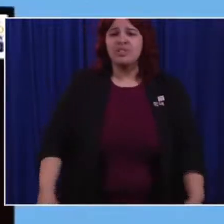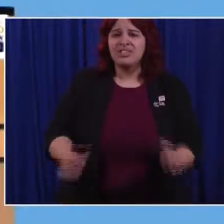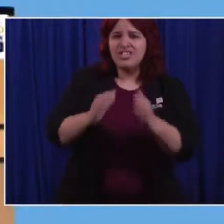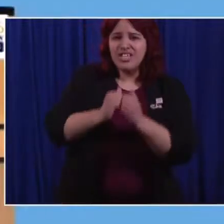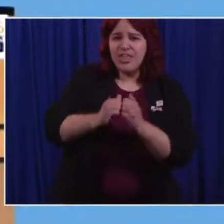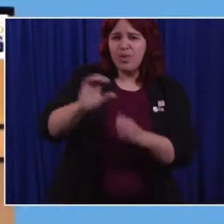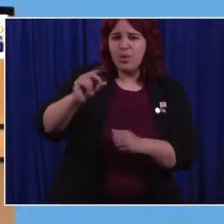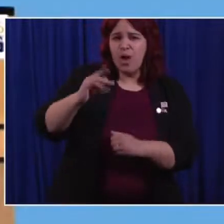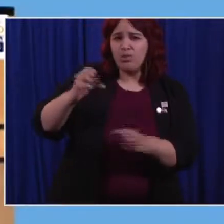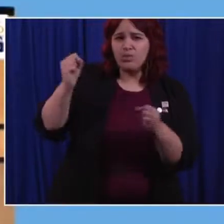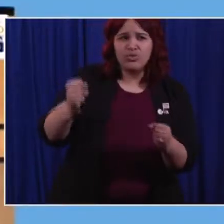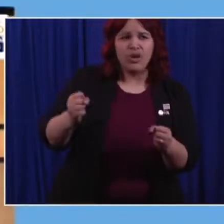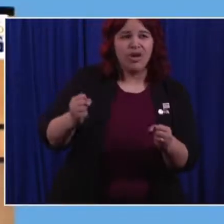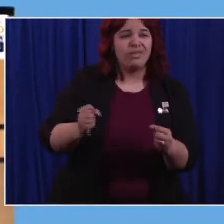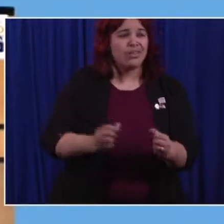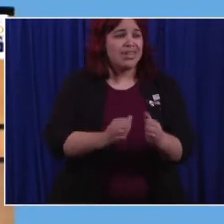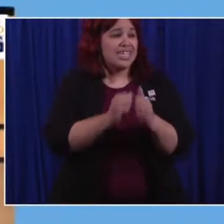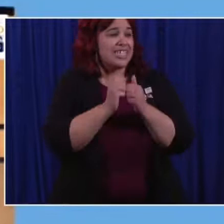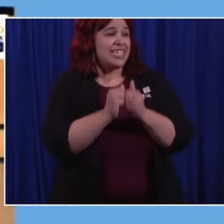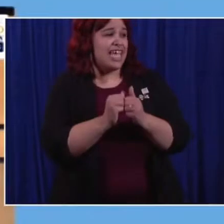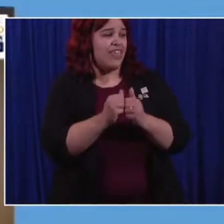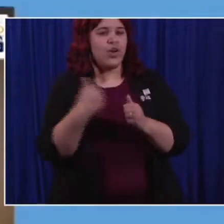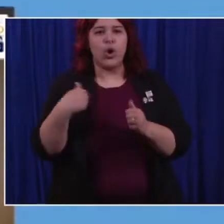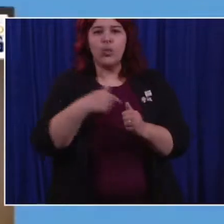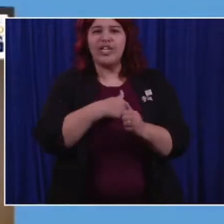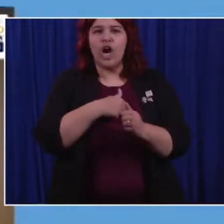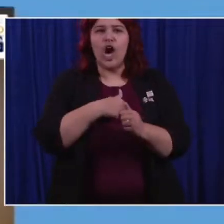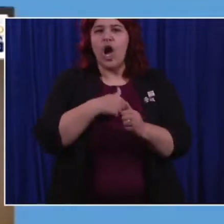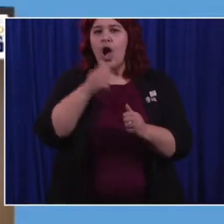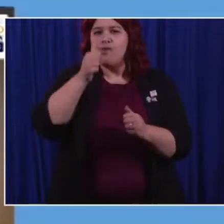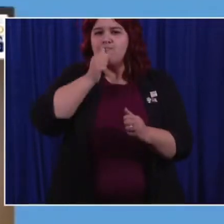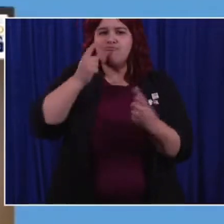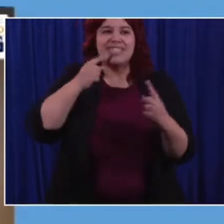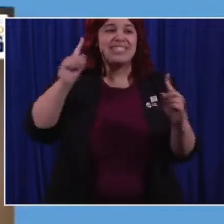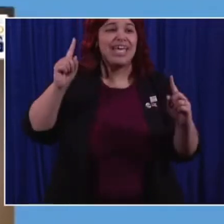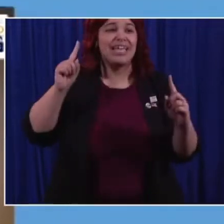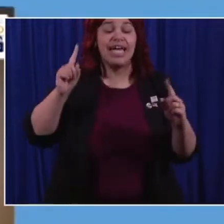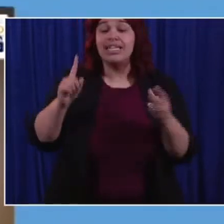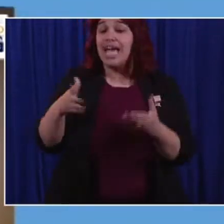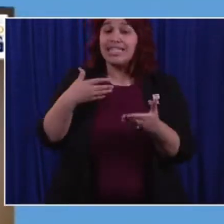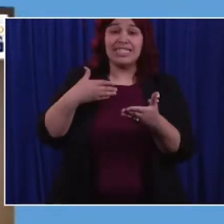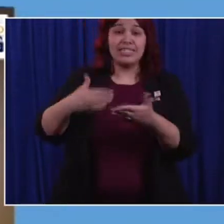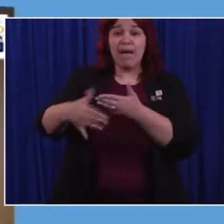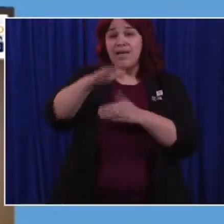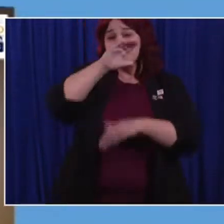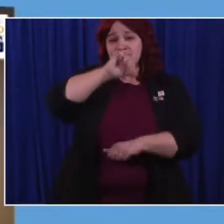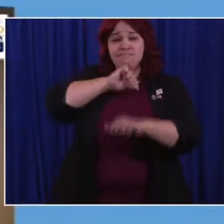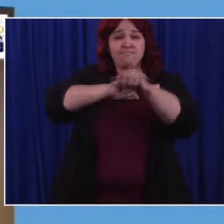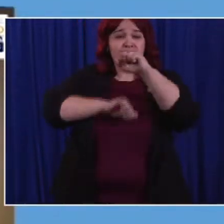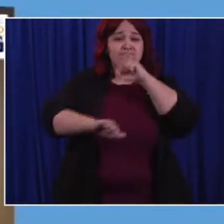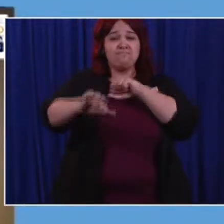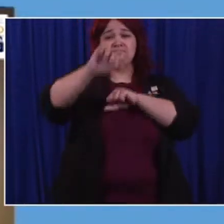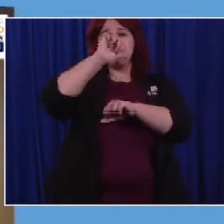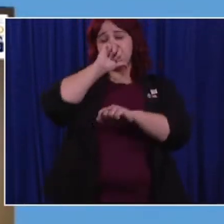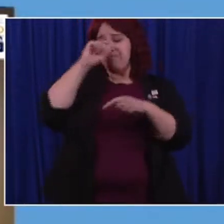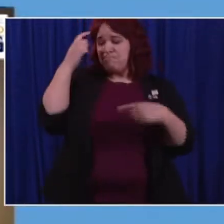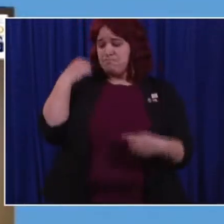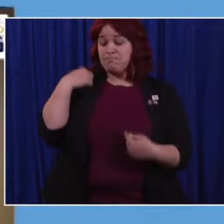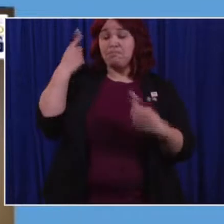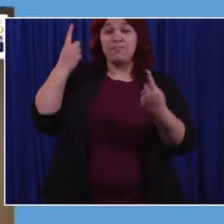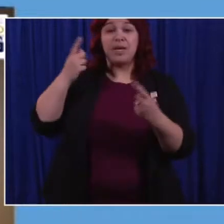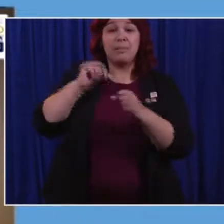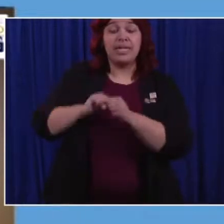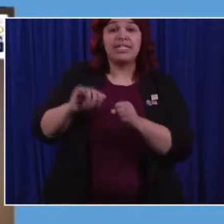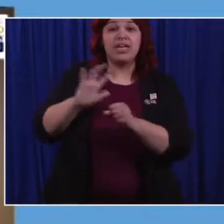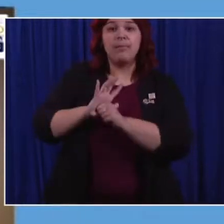strong. Together, we are resilient. And despite the hardships we have been through in this COVID-19 pandemic,